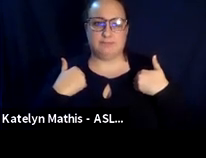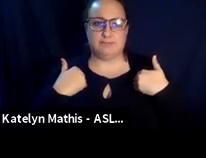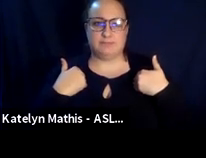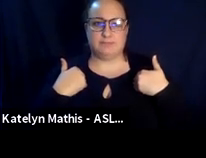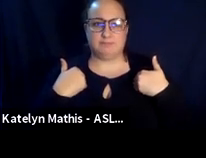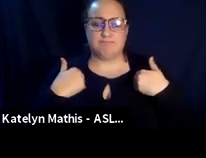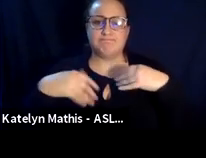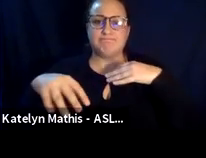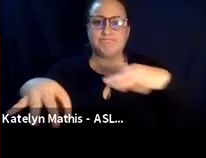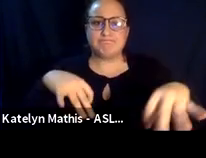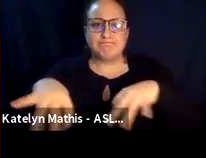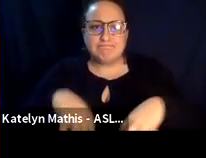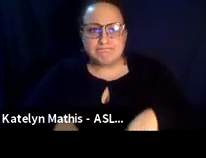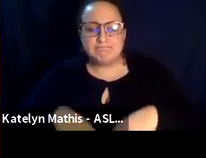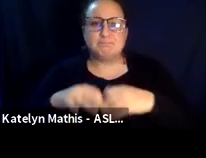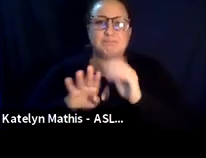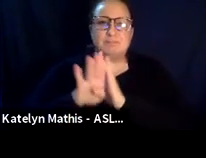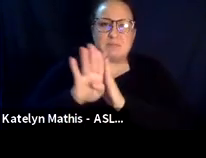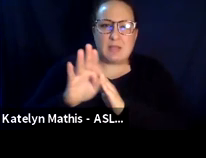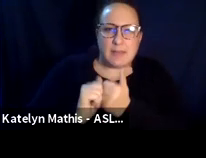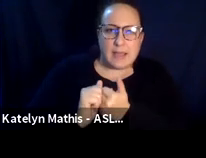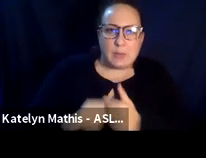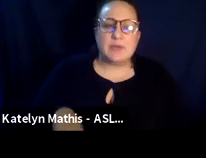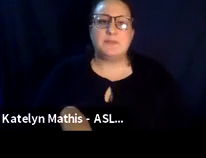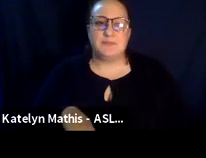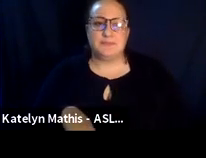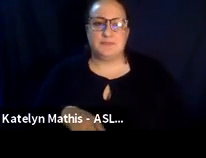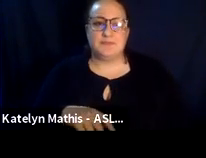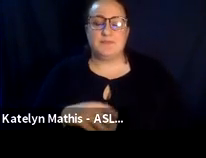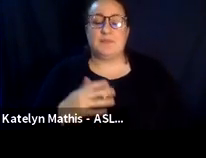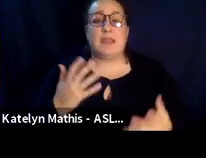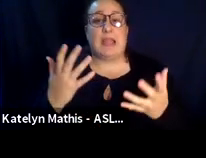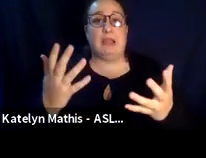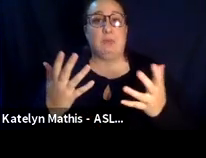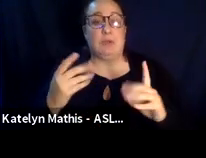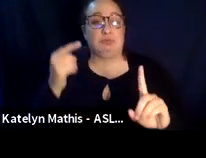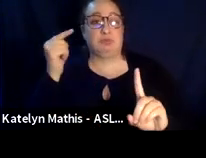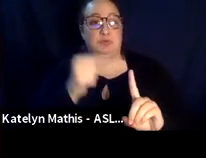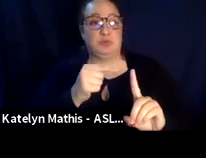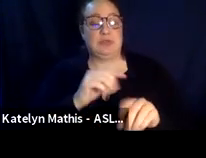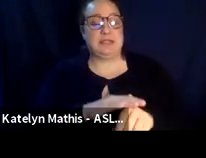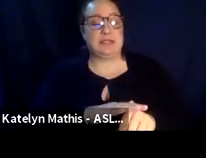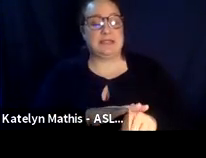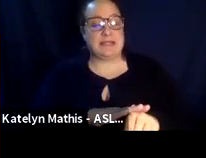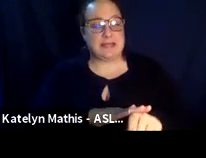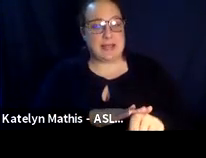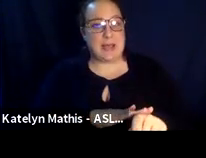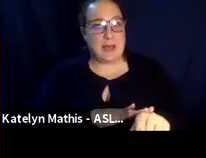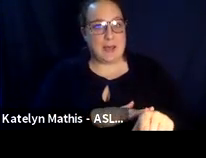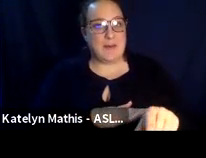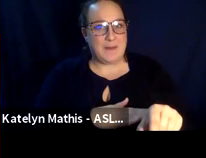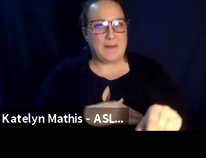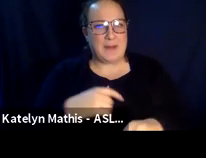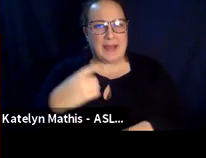about what's going on, how they develop. I always want to point out that it's slow. I think we